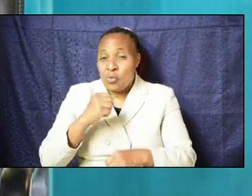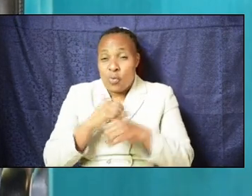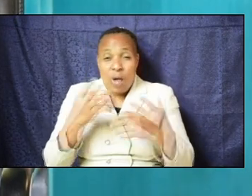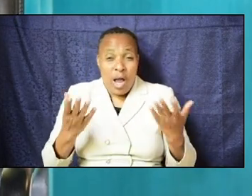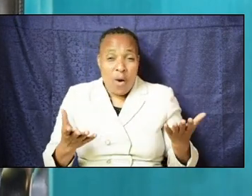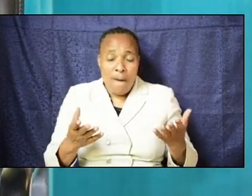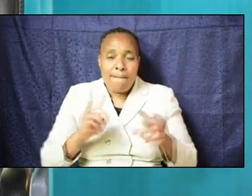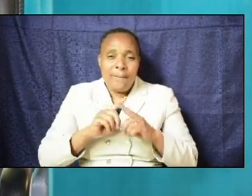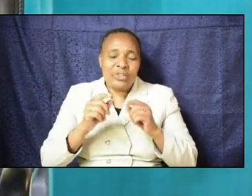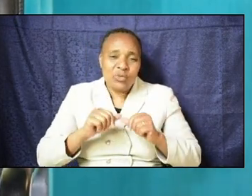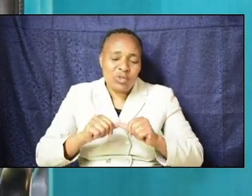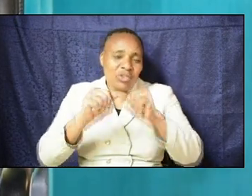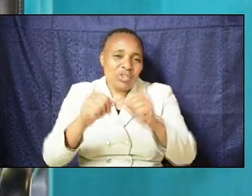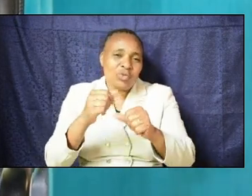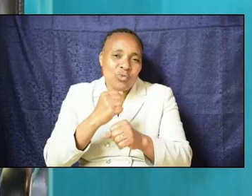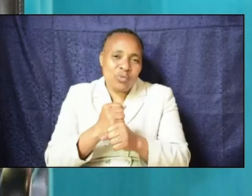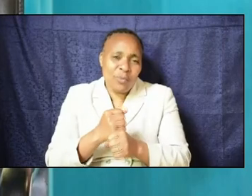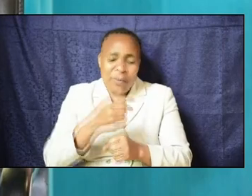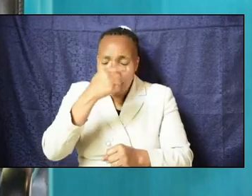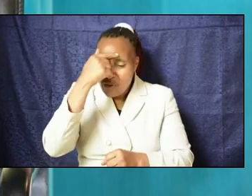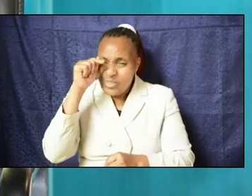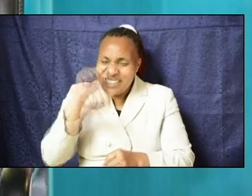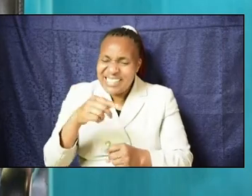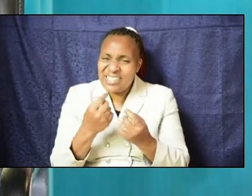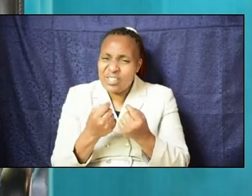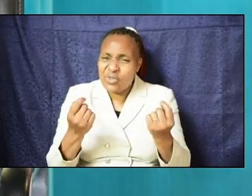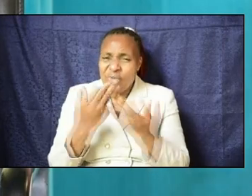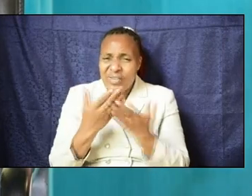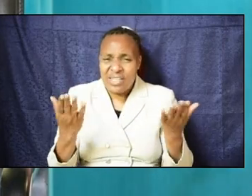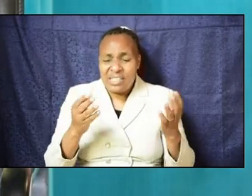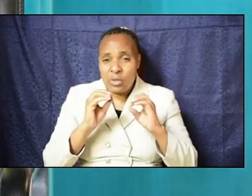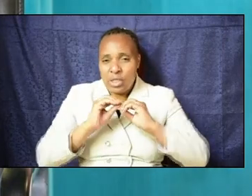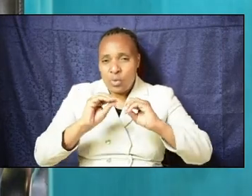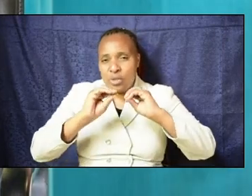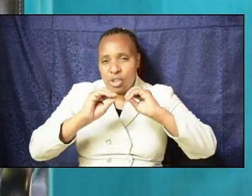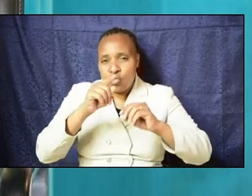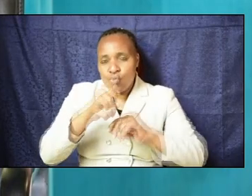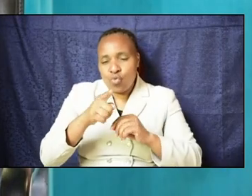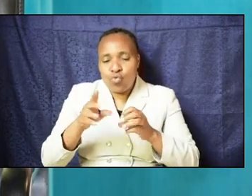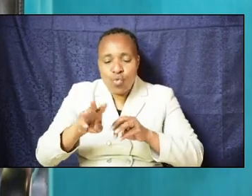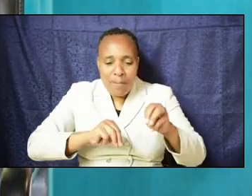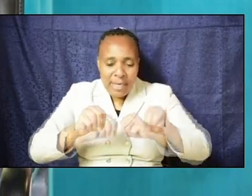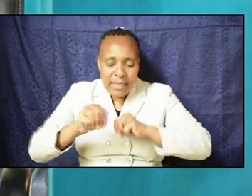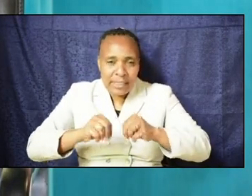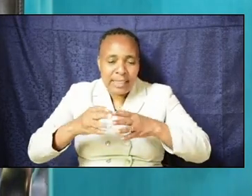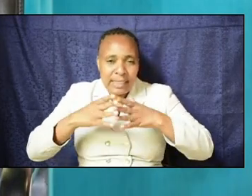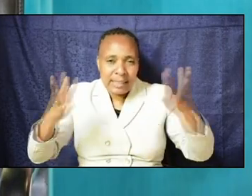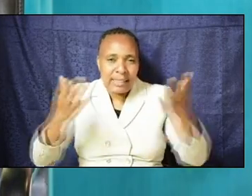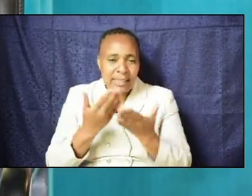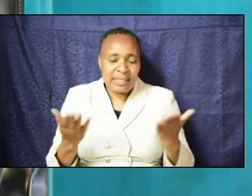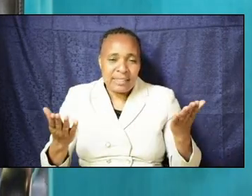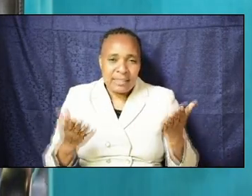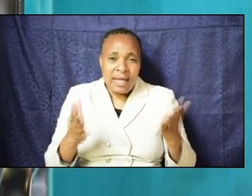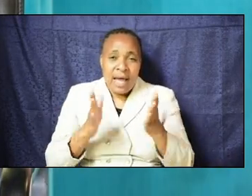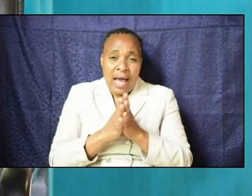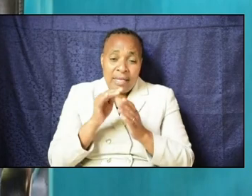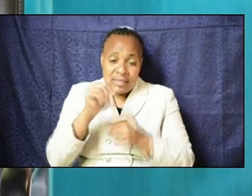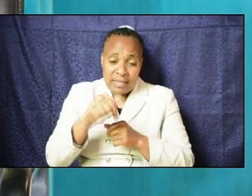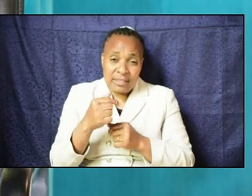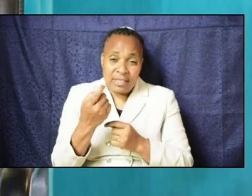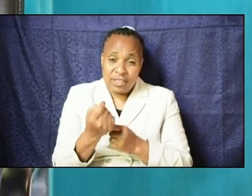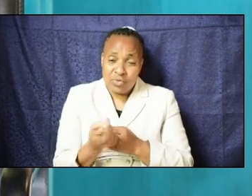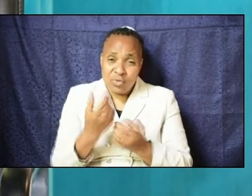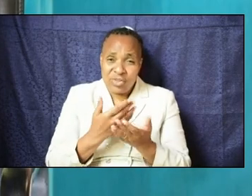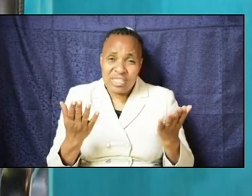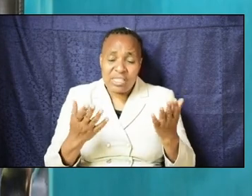You still have to do it, because those little things teach you to manage greater things, and those little things is